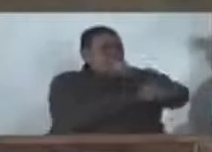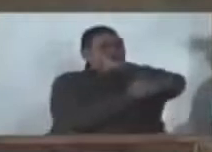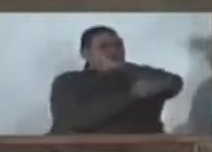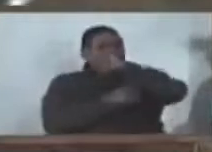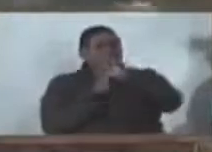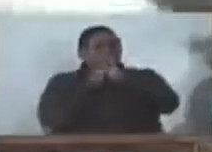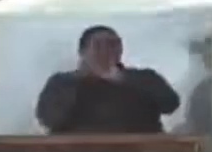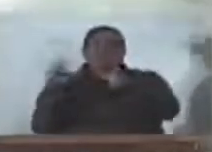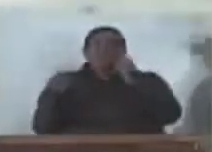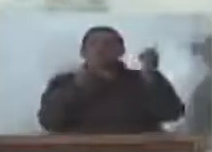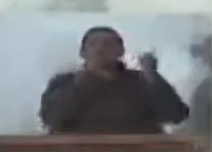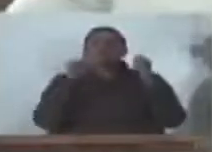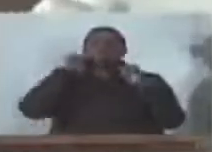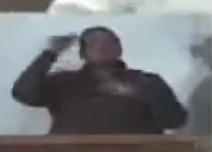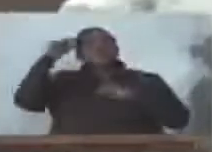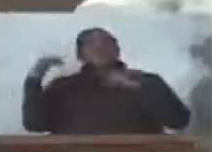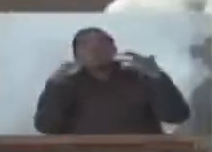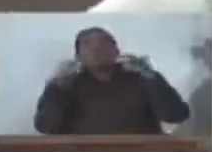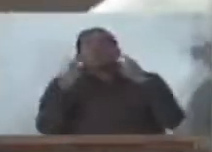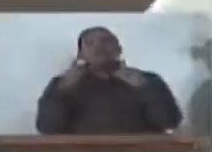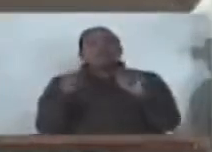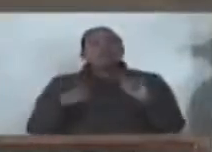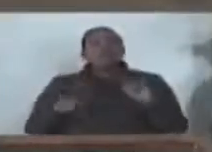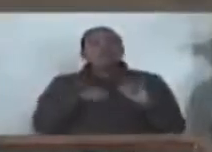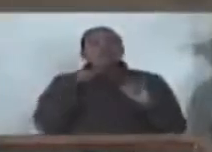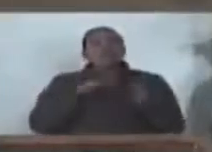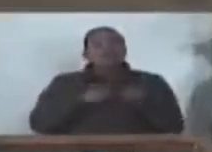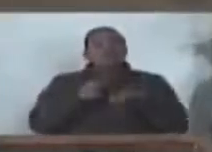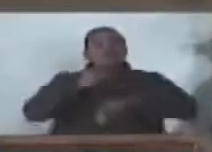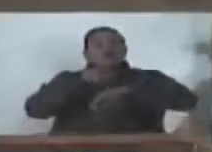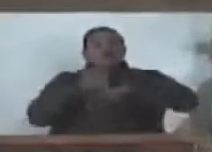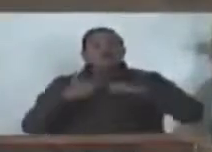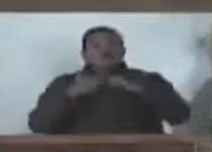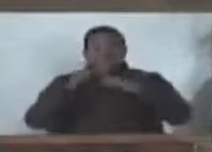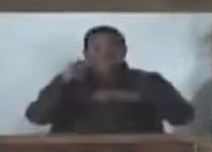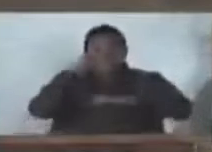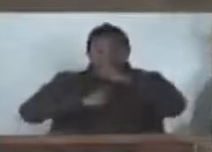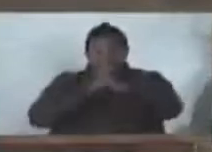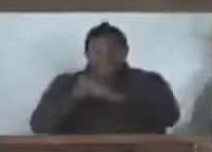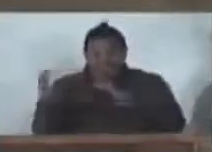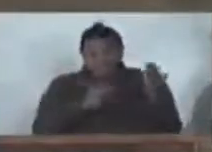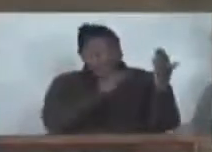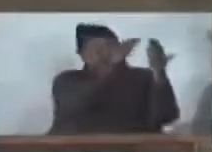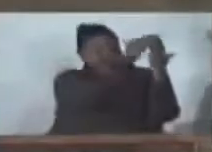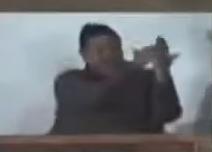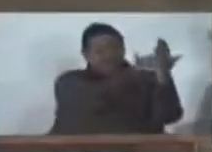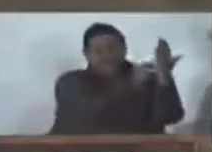of gender-based violence. We have begun to implement this 10-year plan that presents